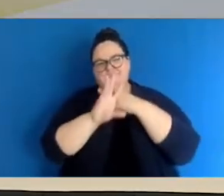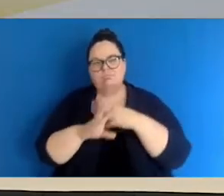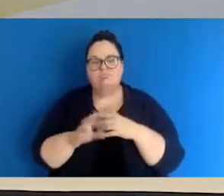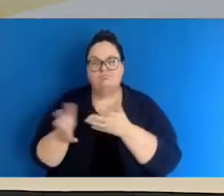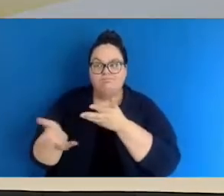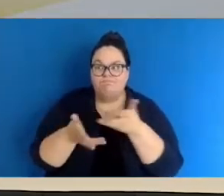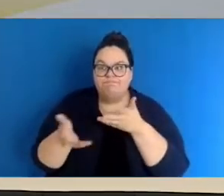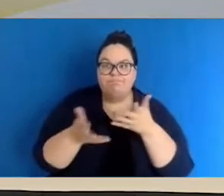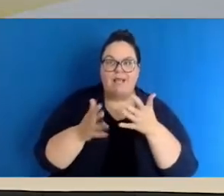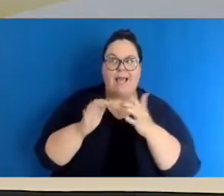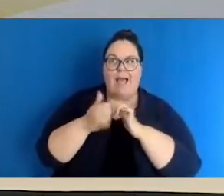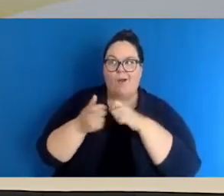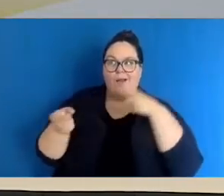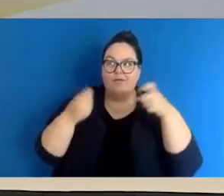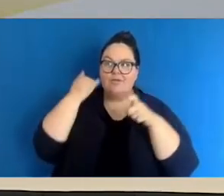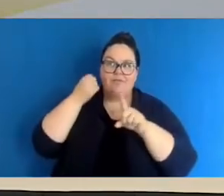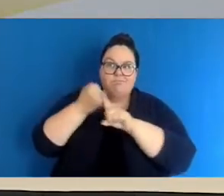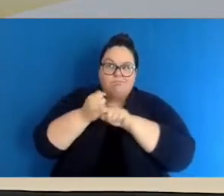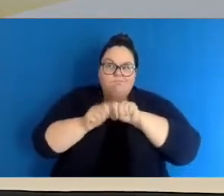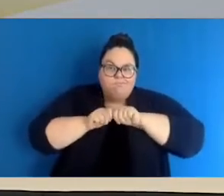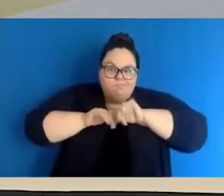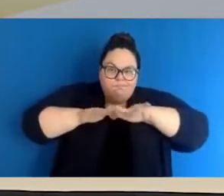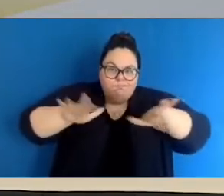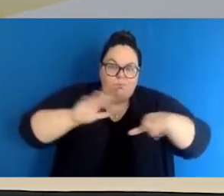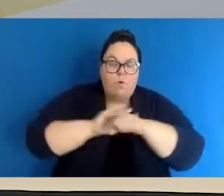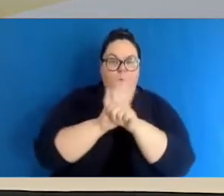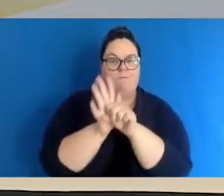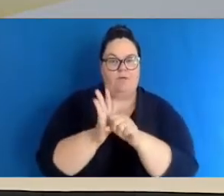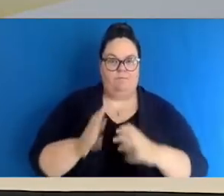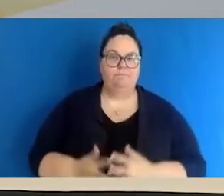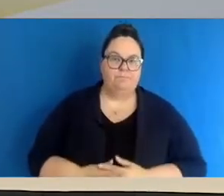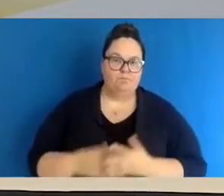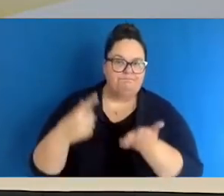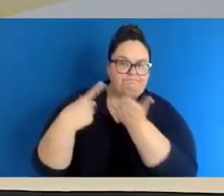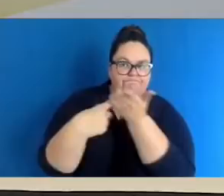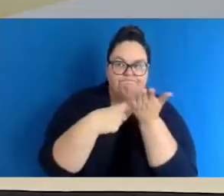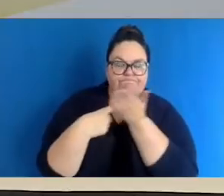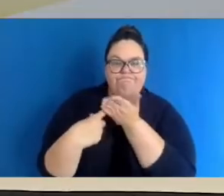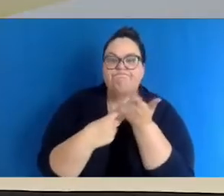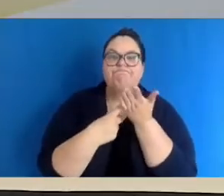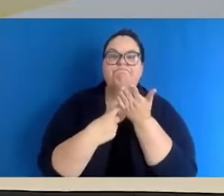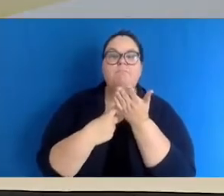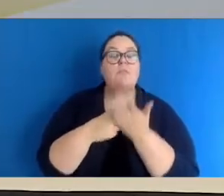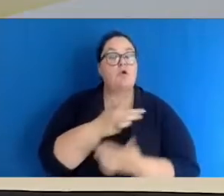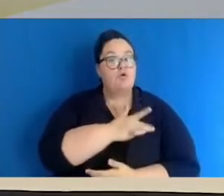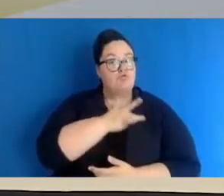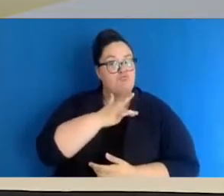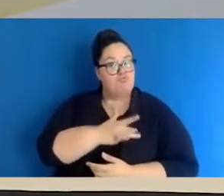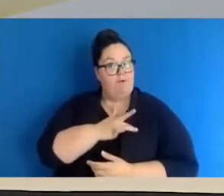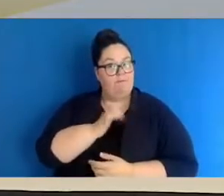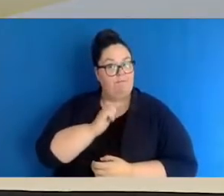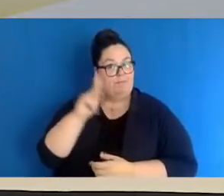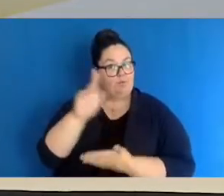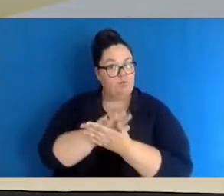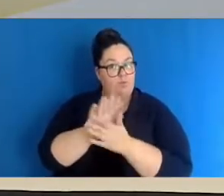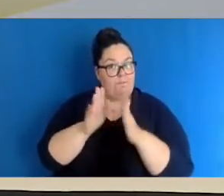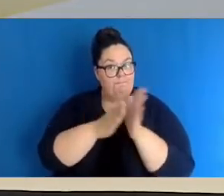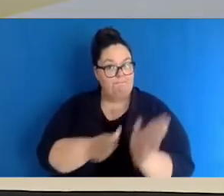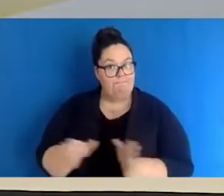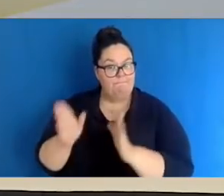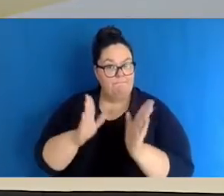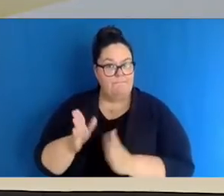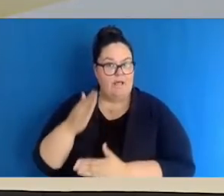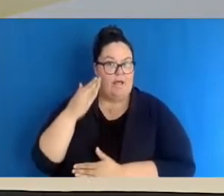for potential outbreaks of COVID-19 in schools. The province released the back-to-school plan yesterday, and the Honourable